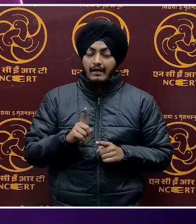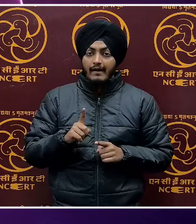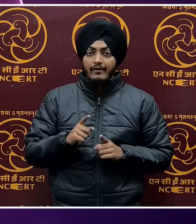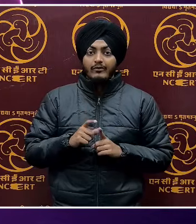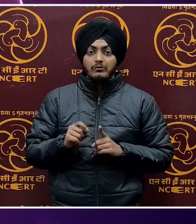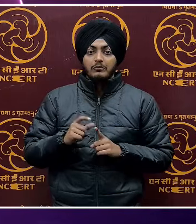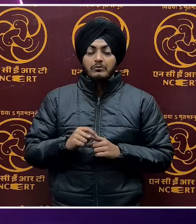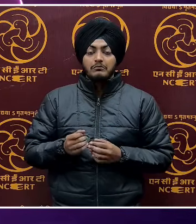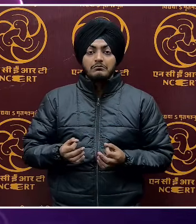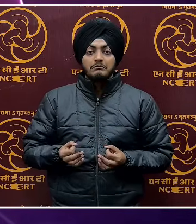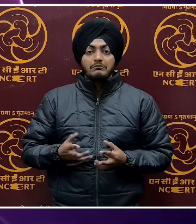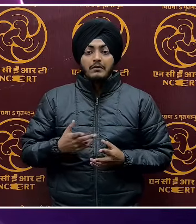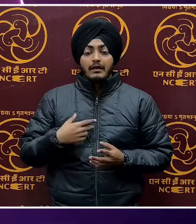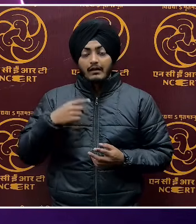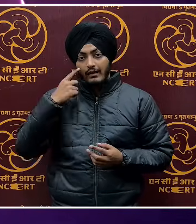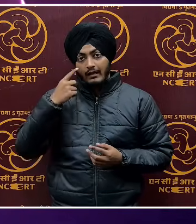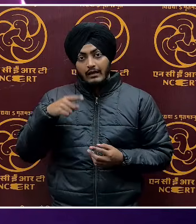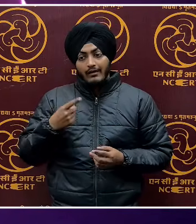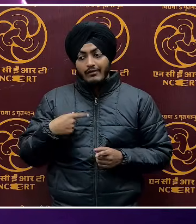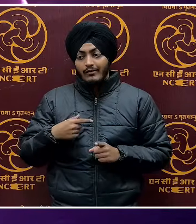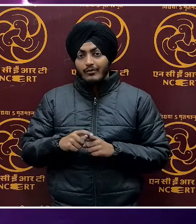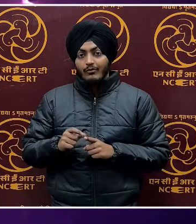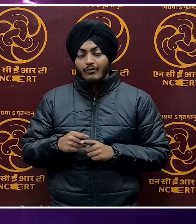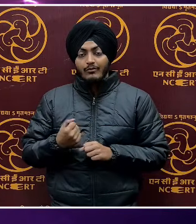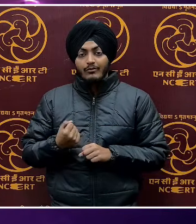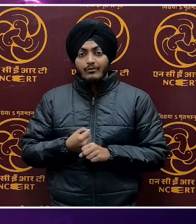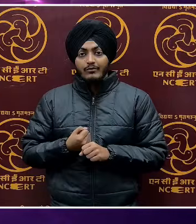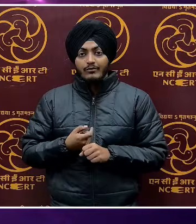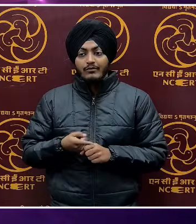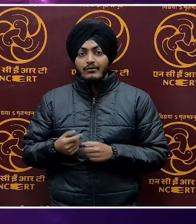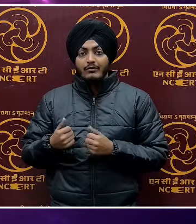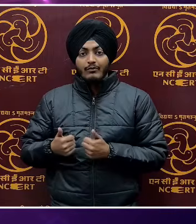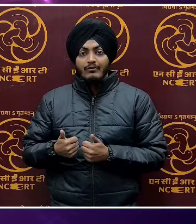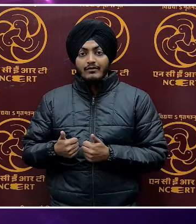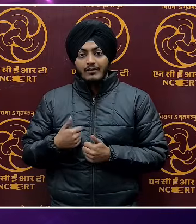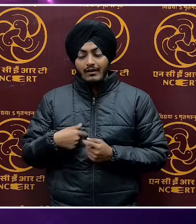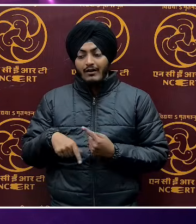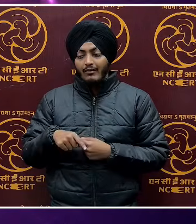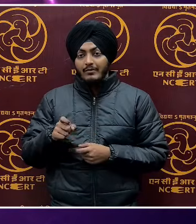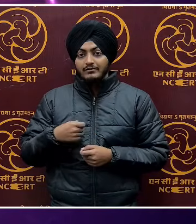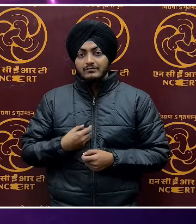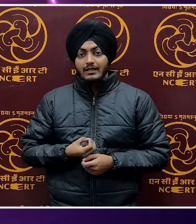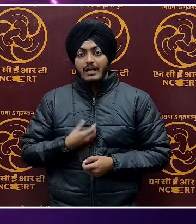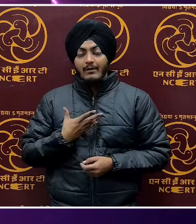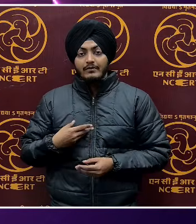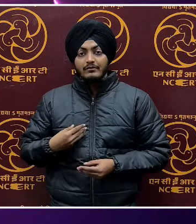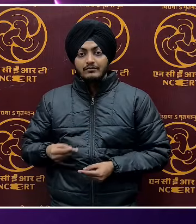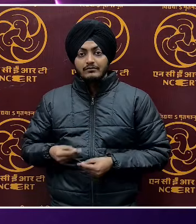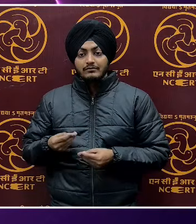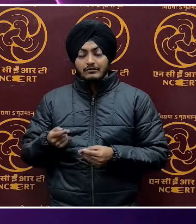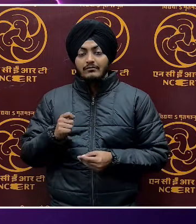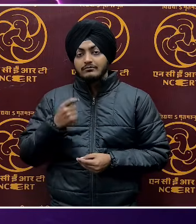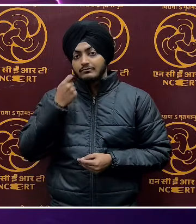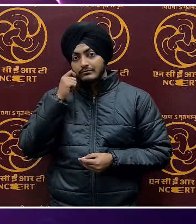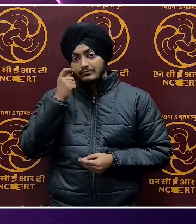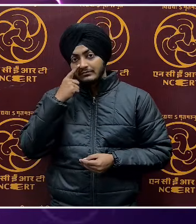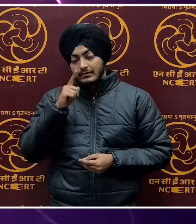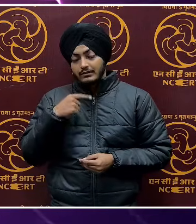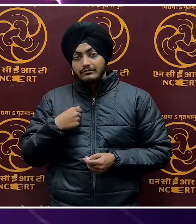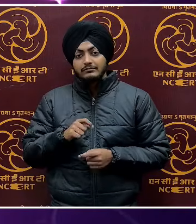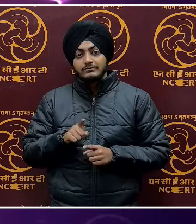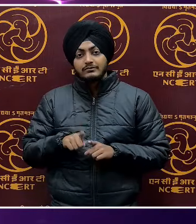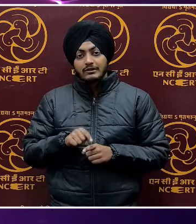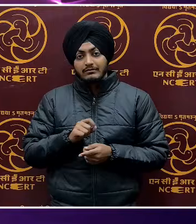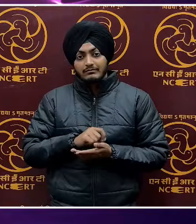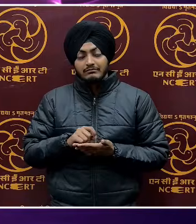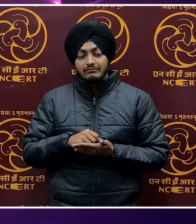of kindness each day. Every day, try to make somebody happy. Try to help your parents, your mummy, and try to help